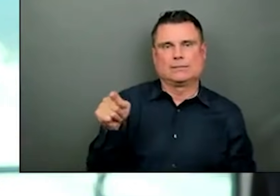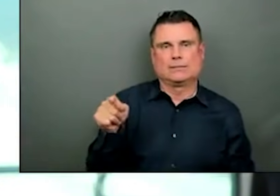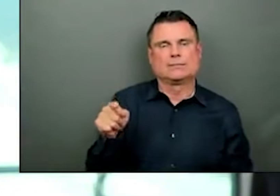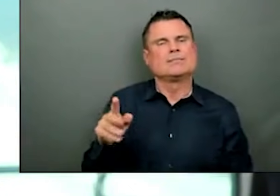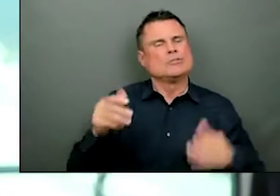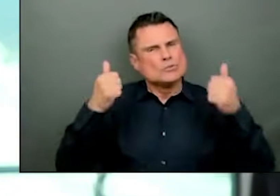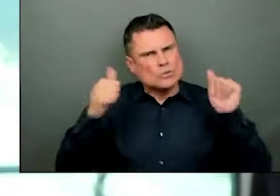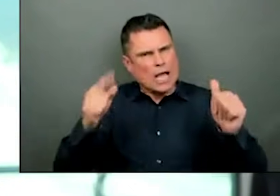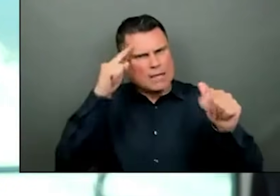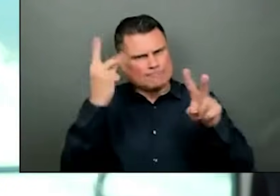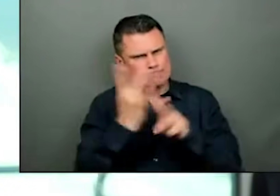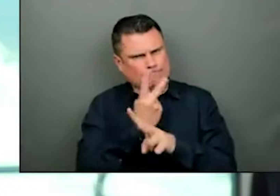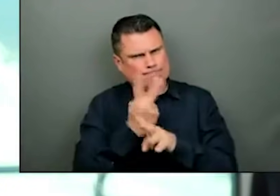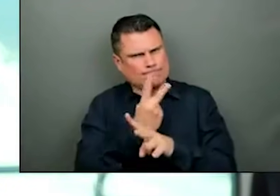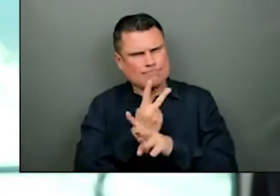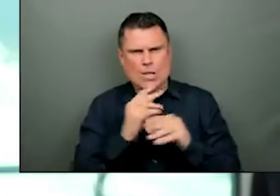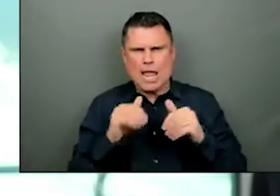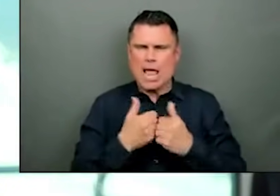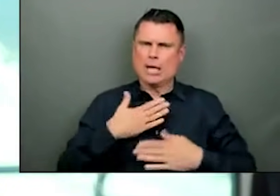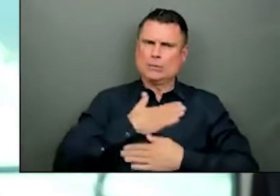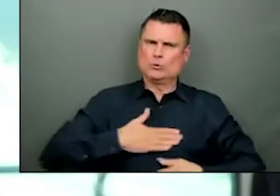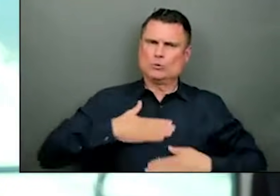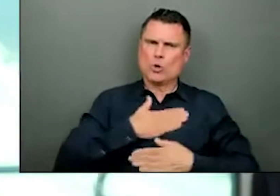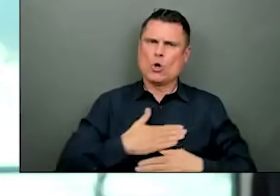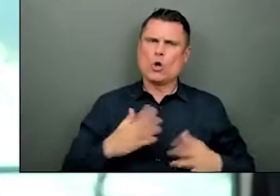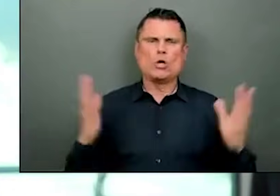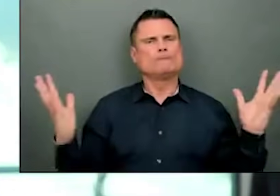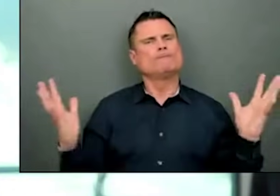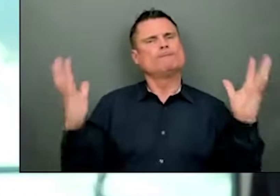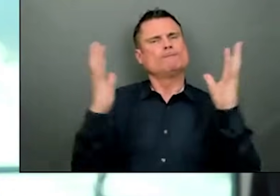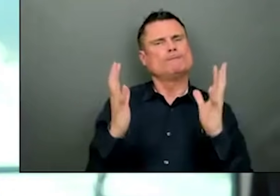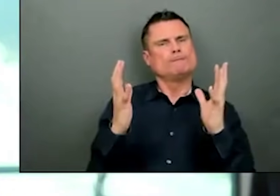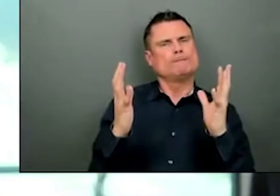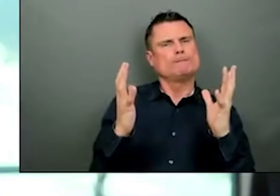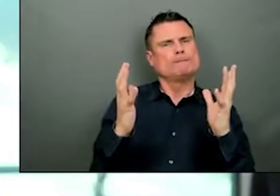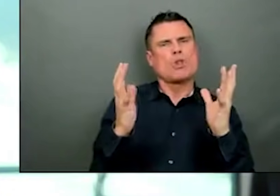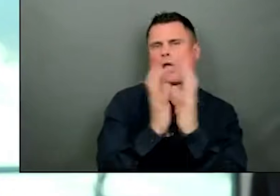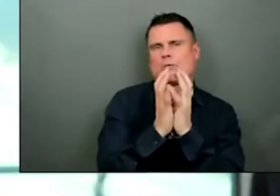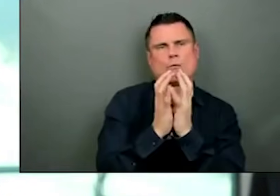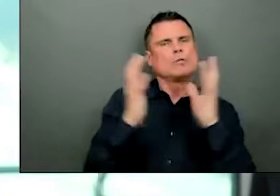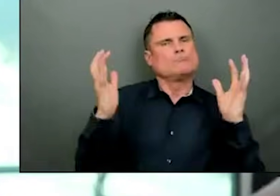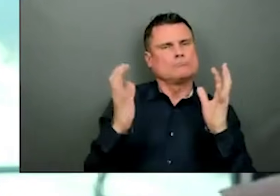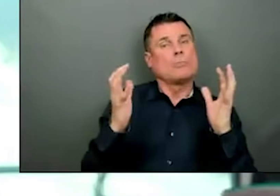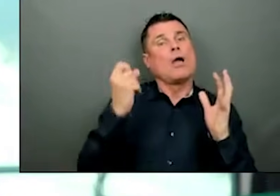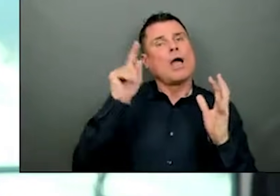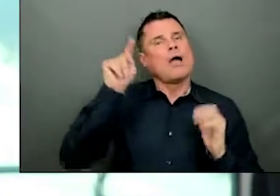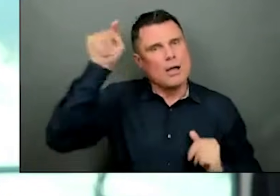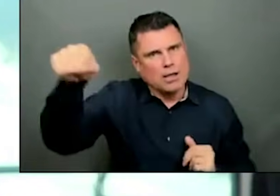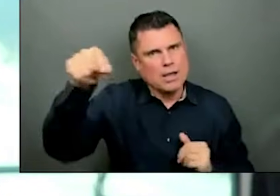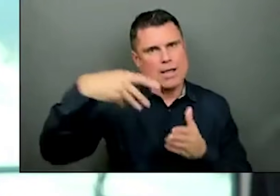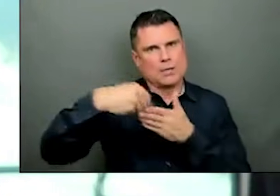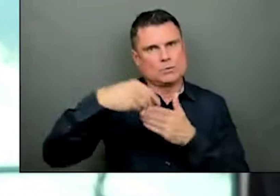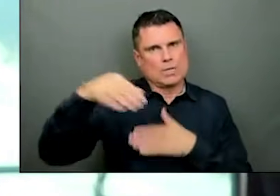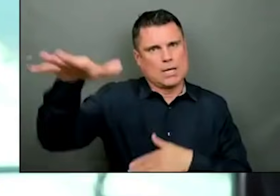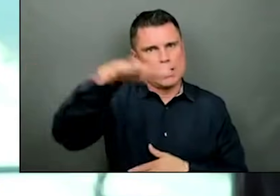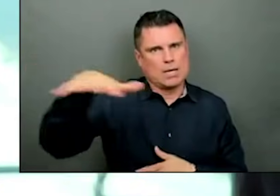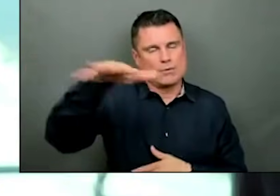that are safe right now, particularly if you're going to be around your elders and seniors, and